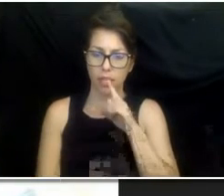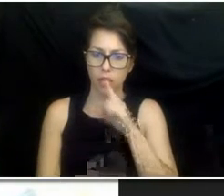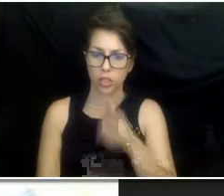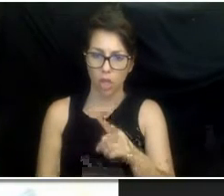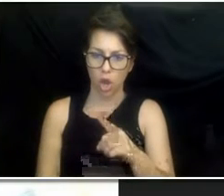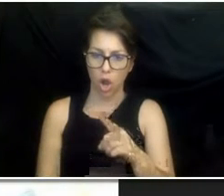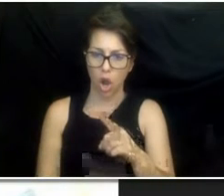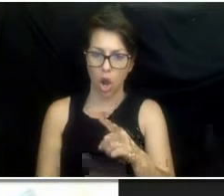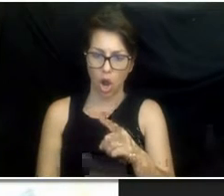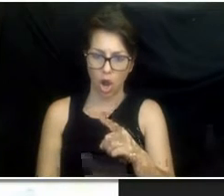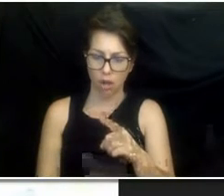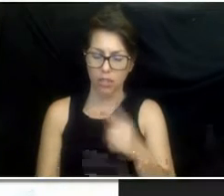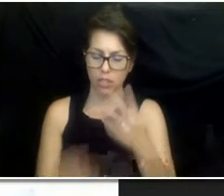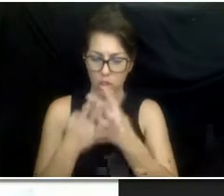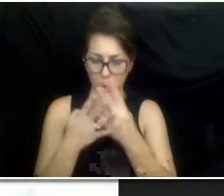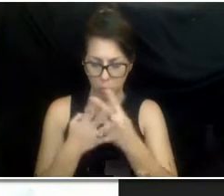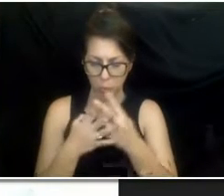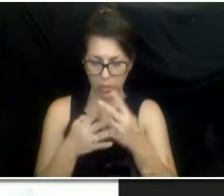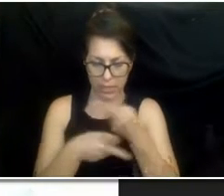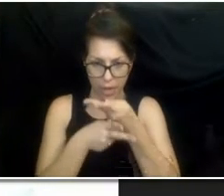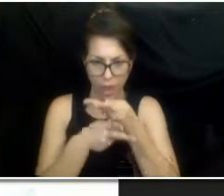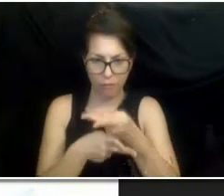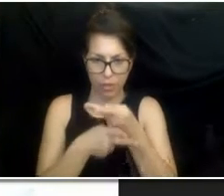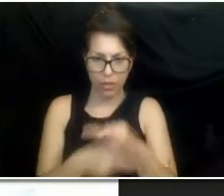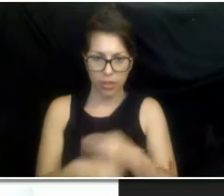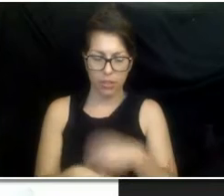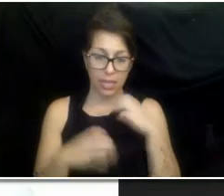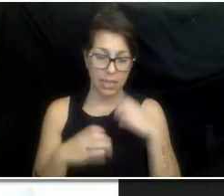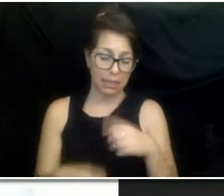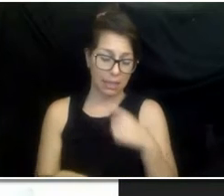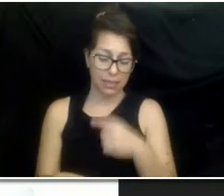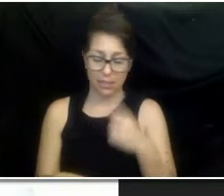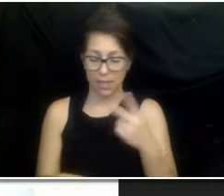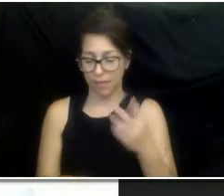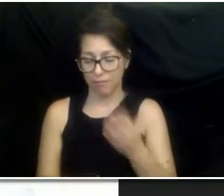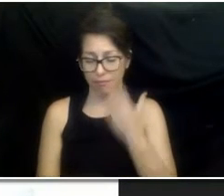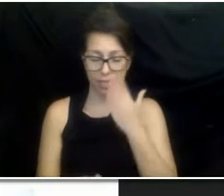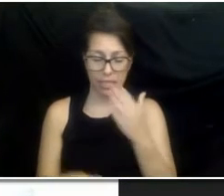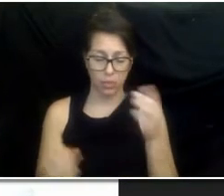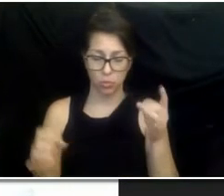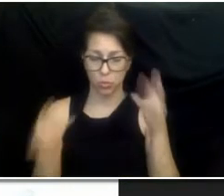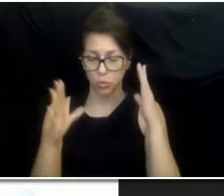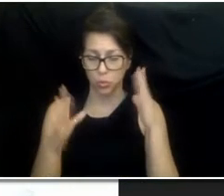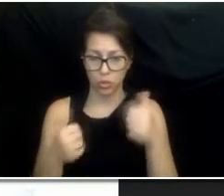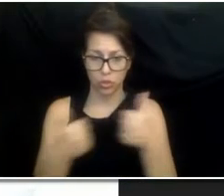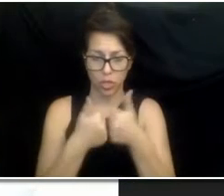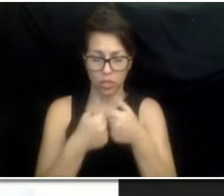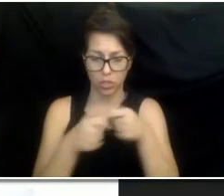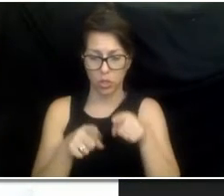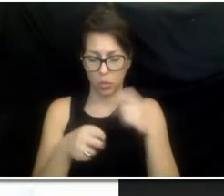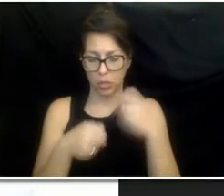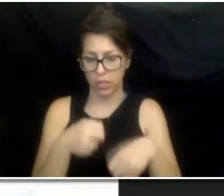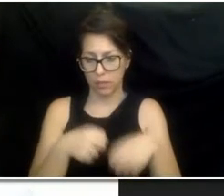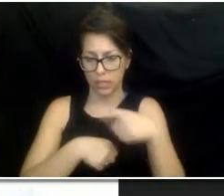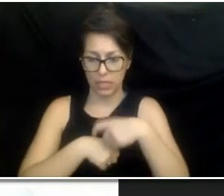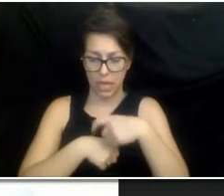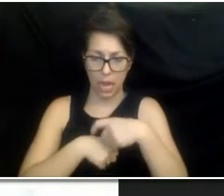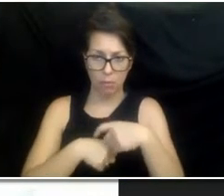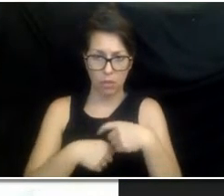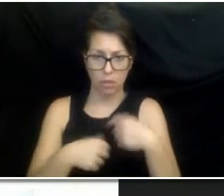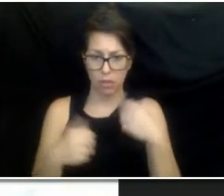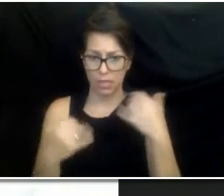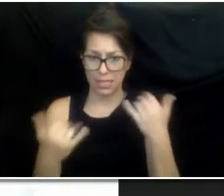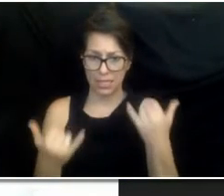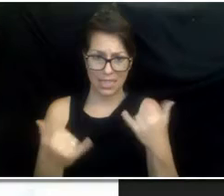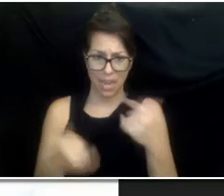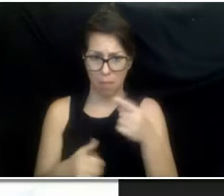paycheck so enforcement of social distancing and other safety measures mean that our survivors and their children are trapped at home